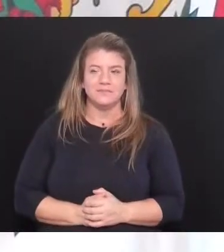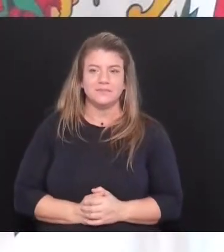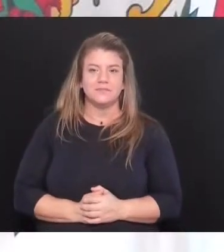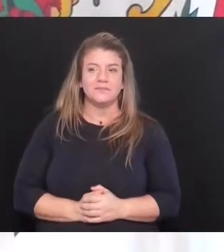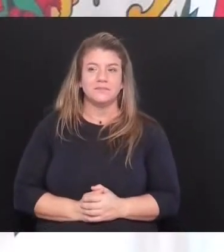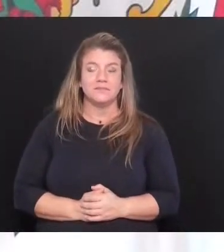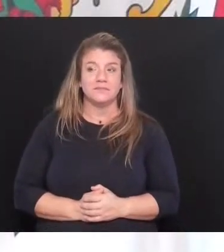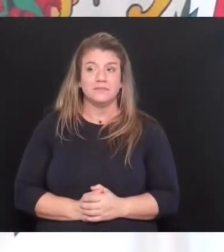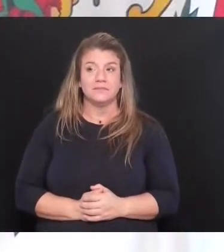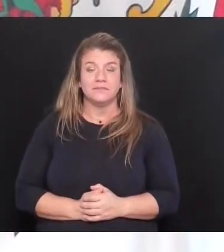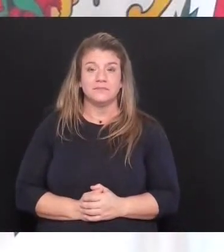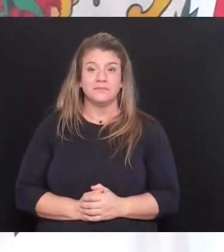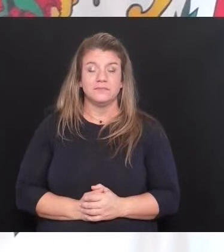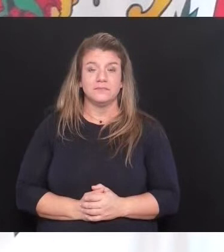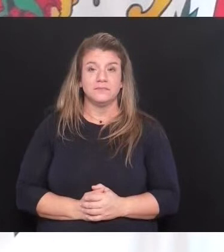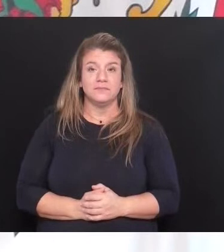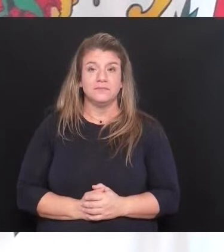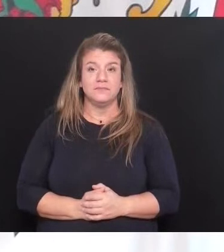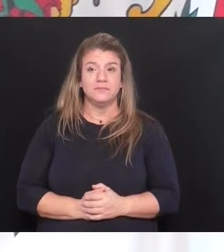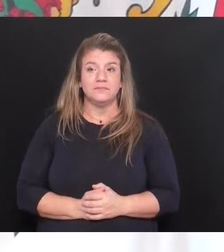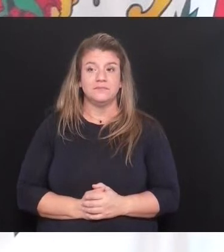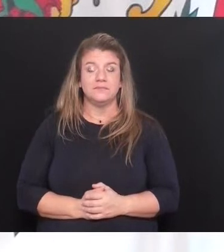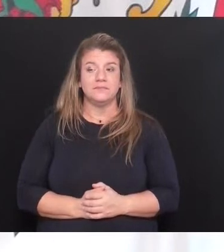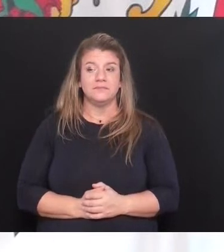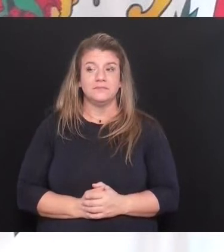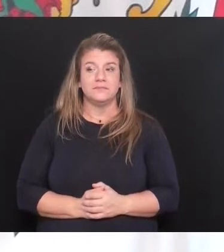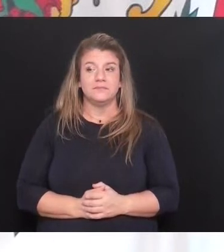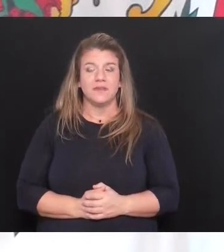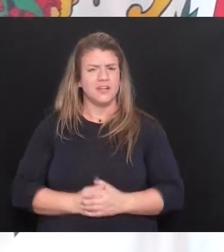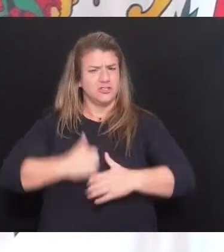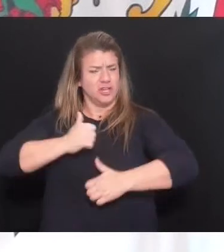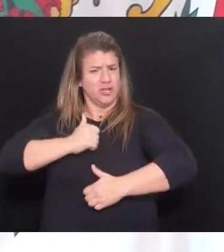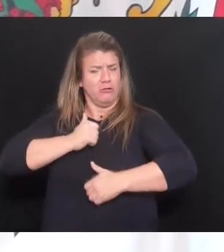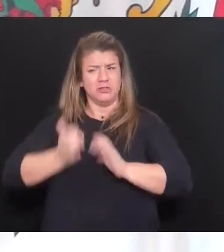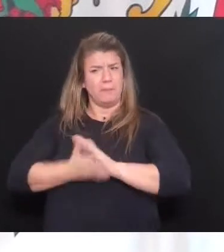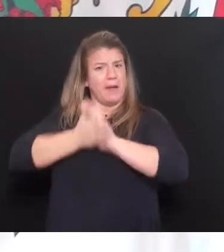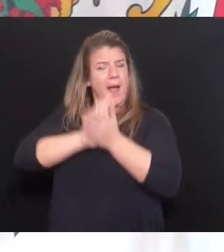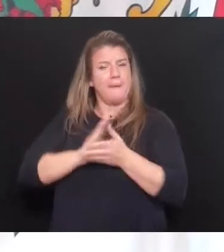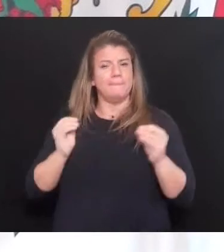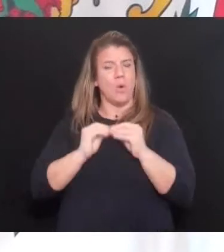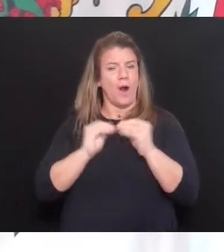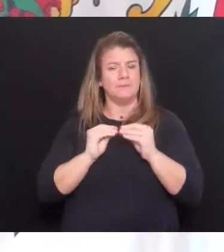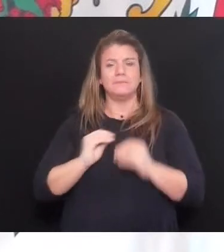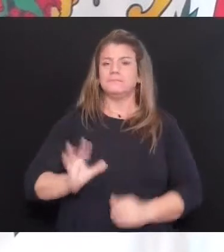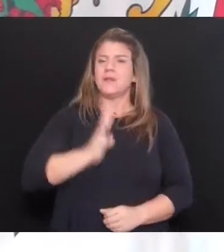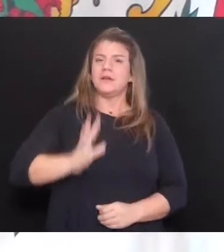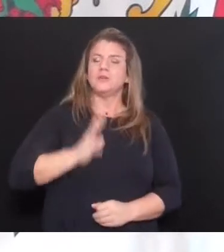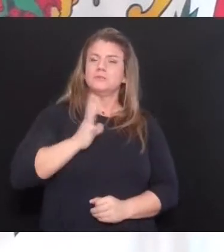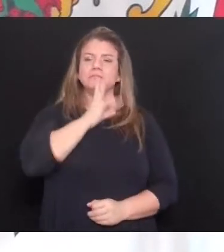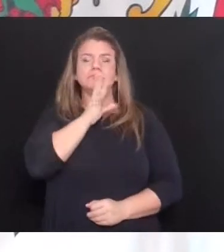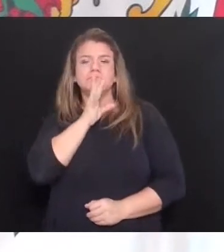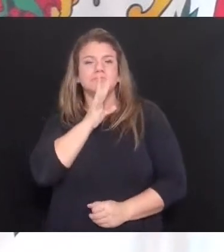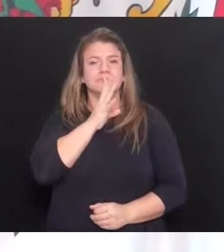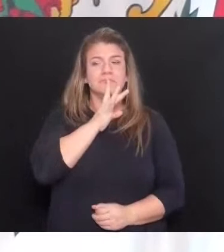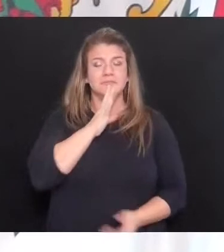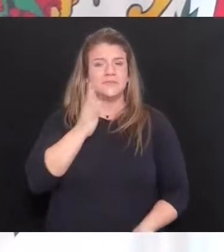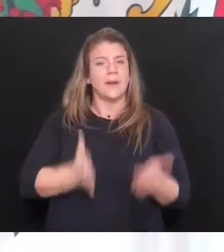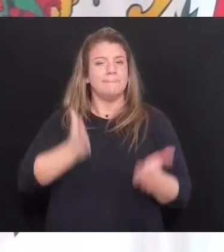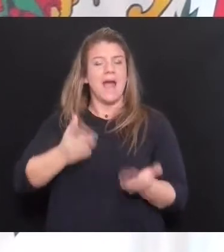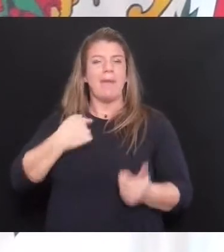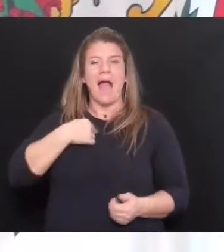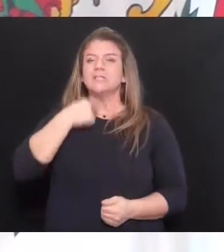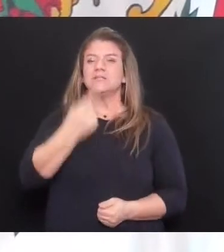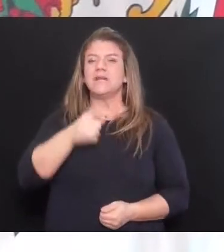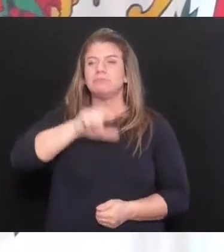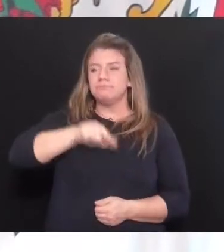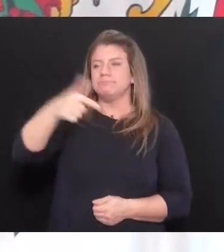The general is I don't know how you've gotten so diplomatic. I mean maybe when I said you be the